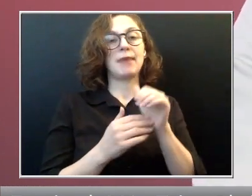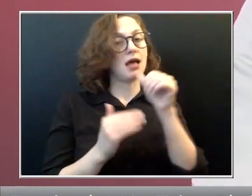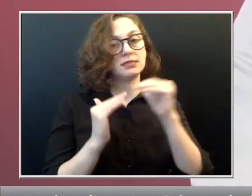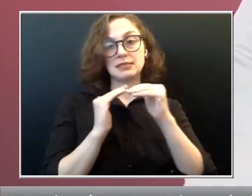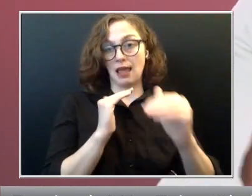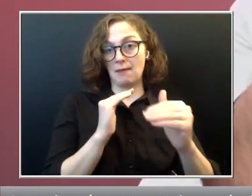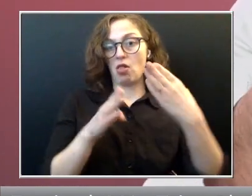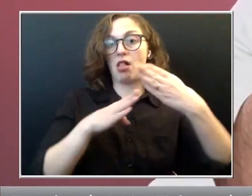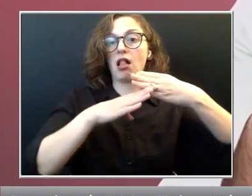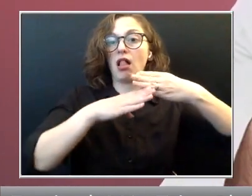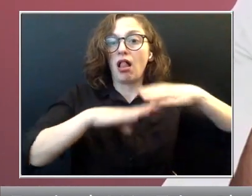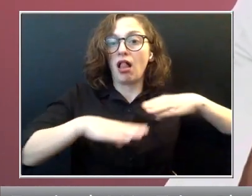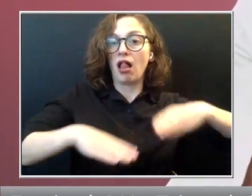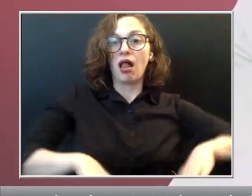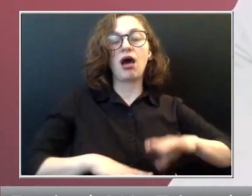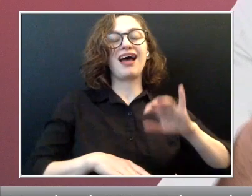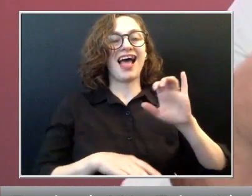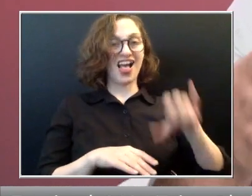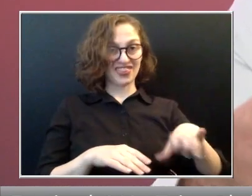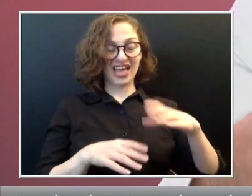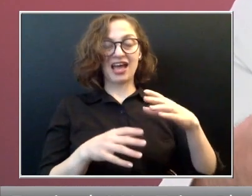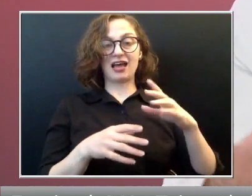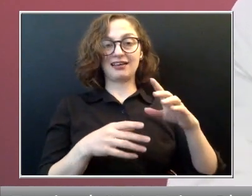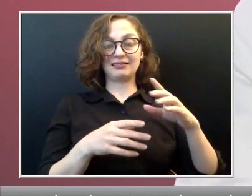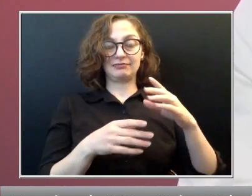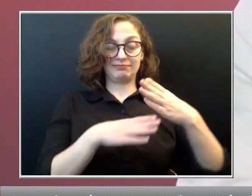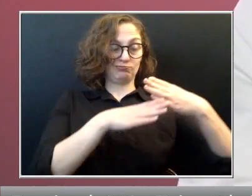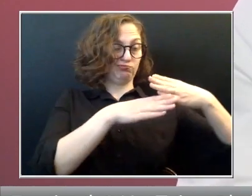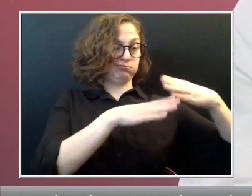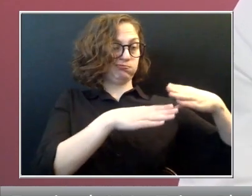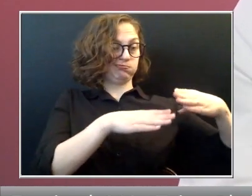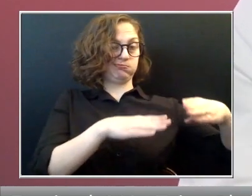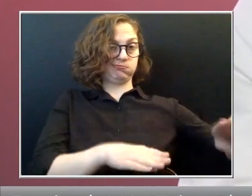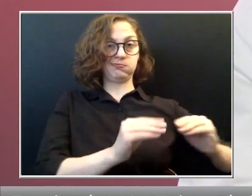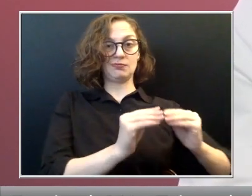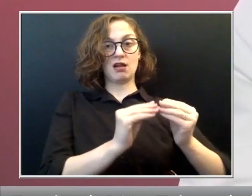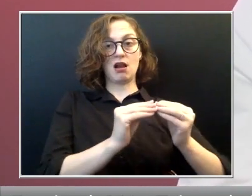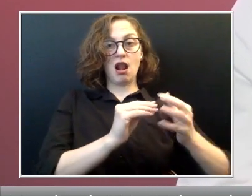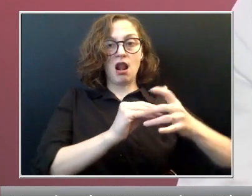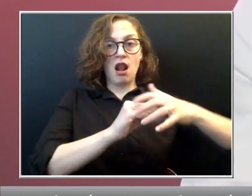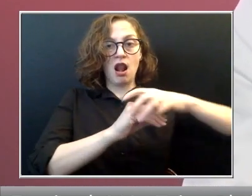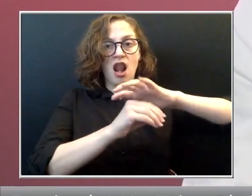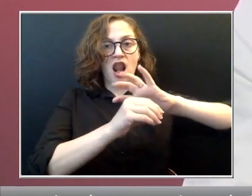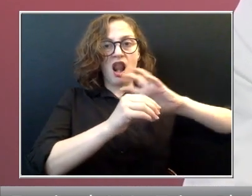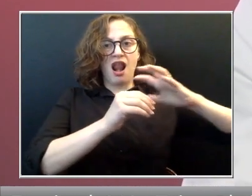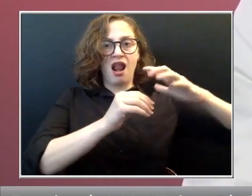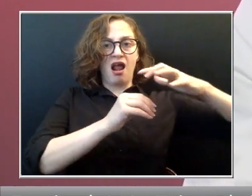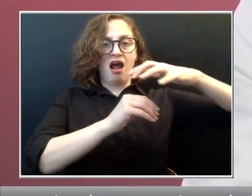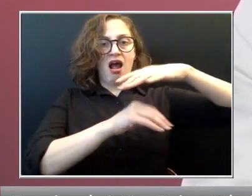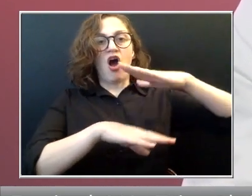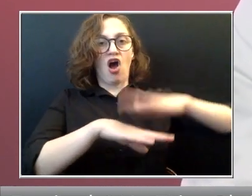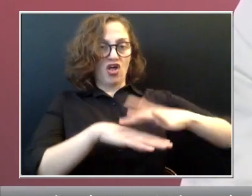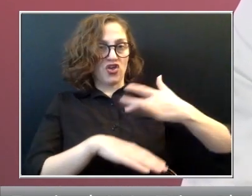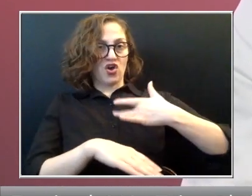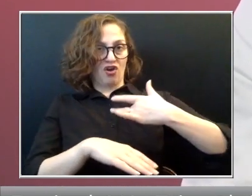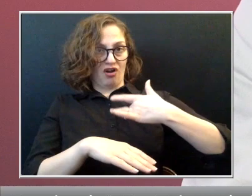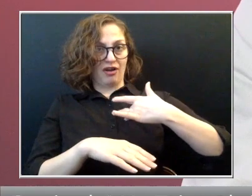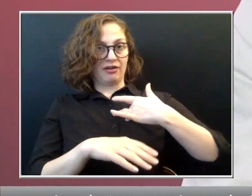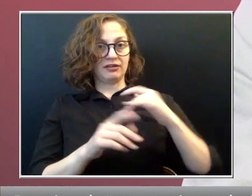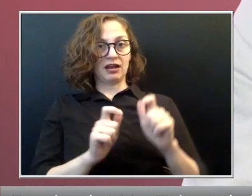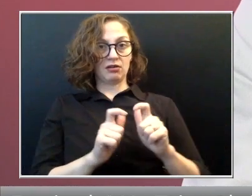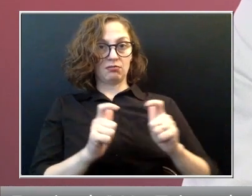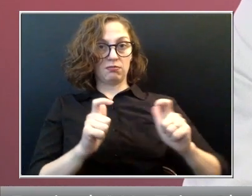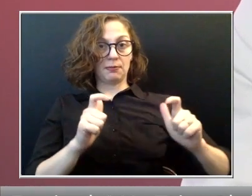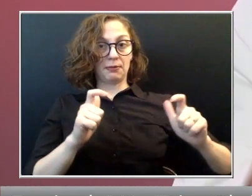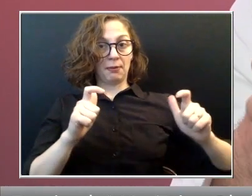build on the heart and make it bulky, make it bigger, and heart is unable to perform